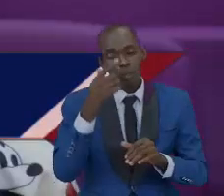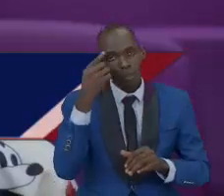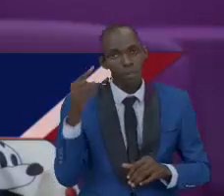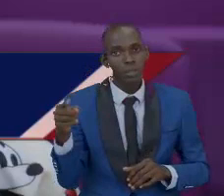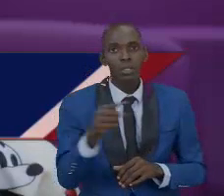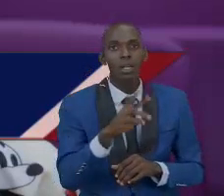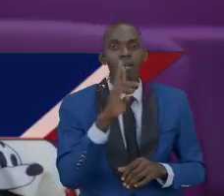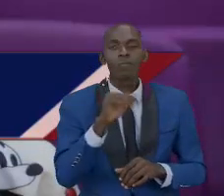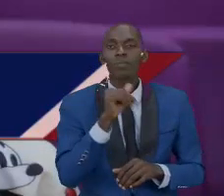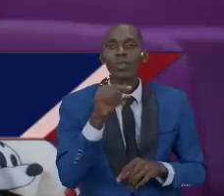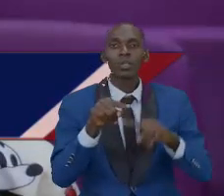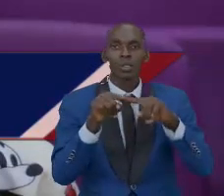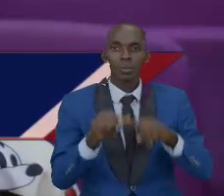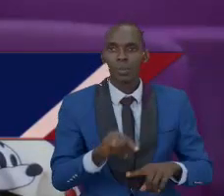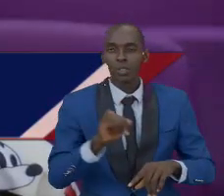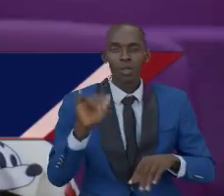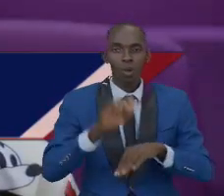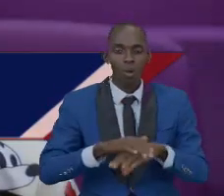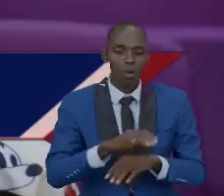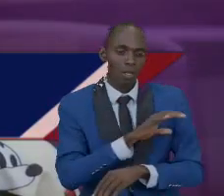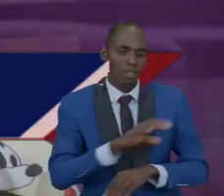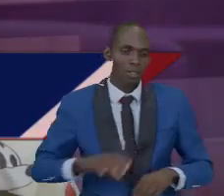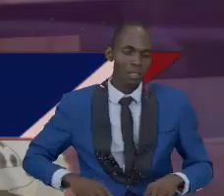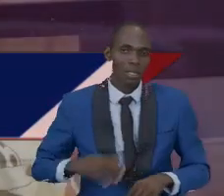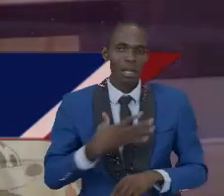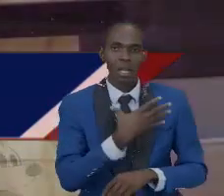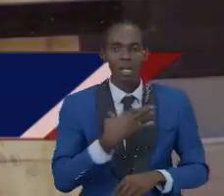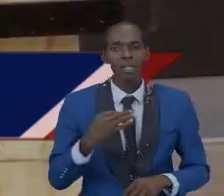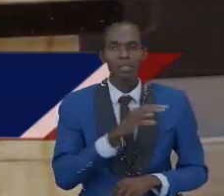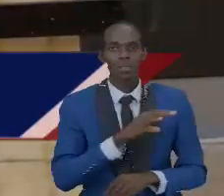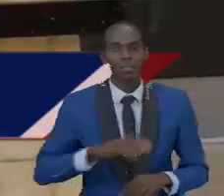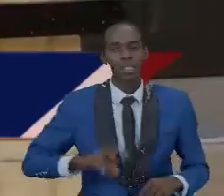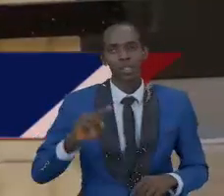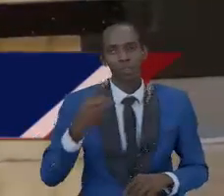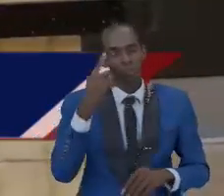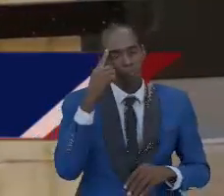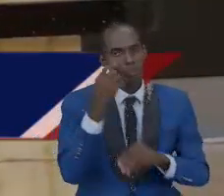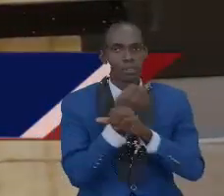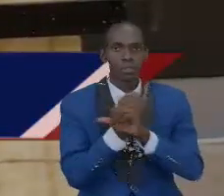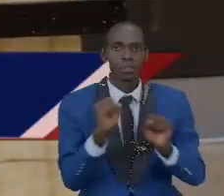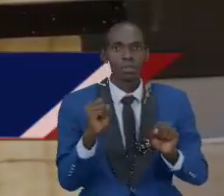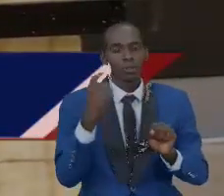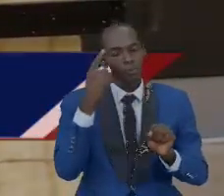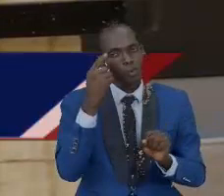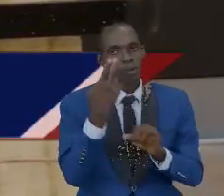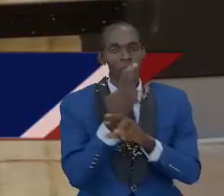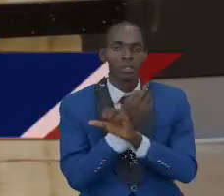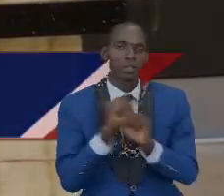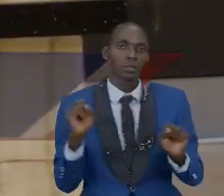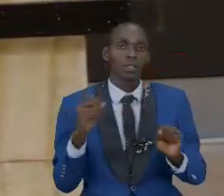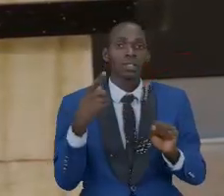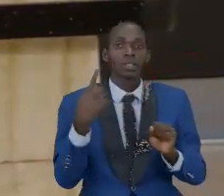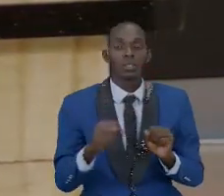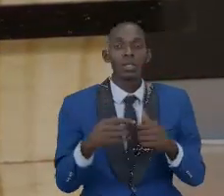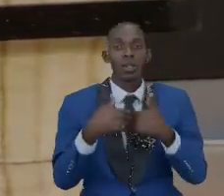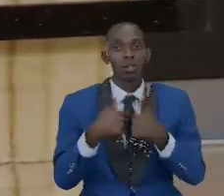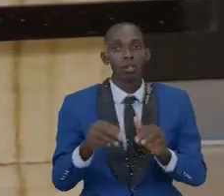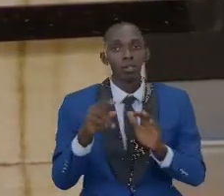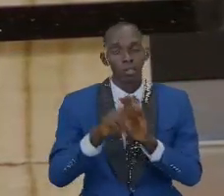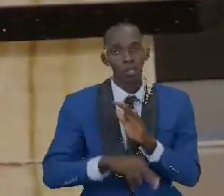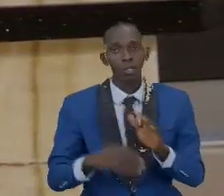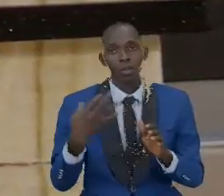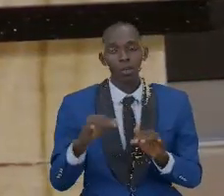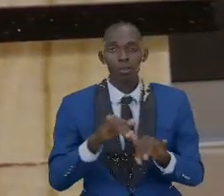depending on Christ and Christ alone for salvation for Redemption the lostness of